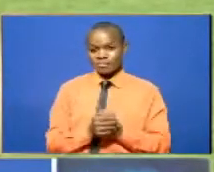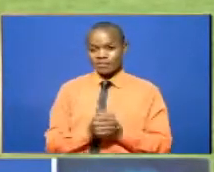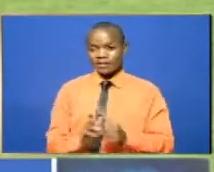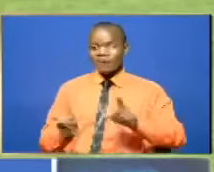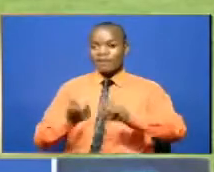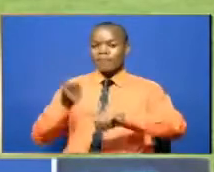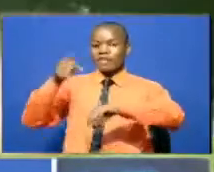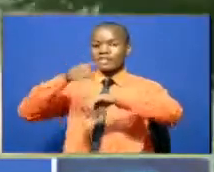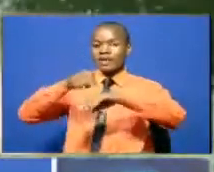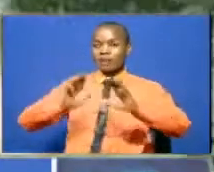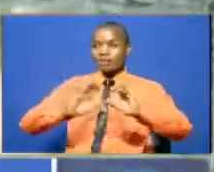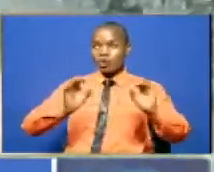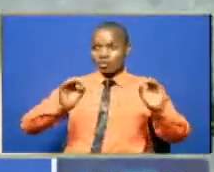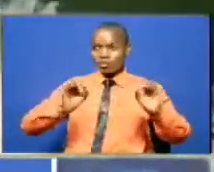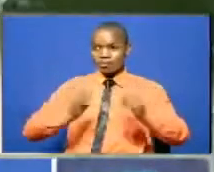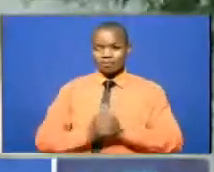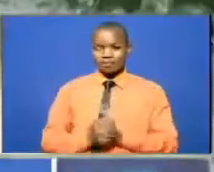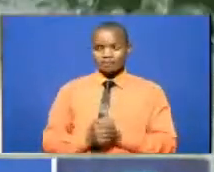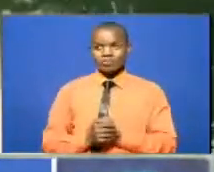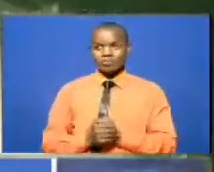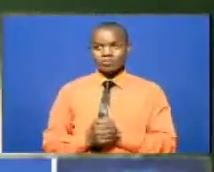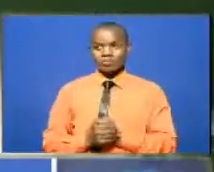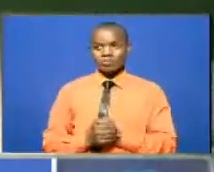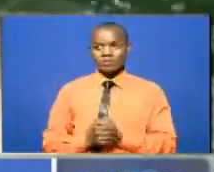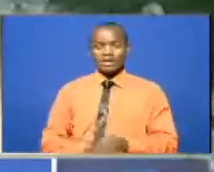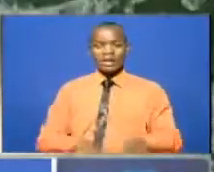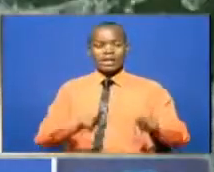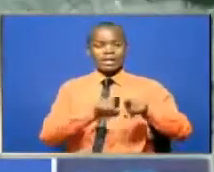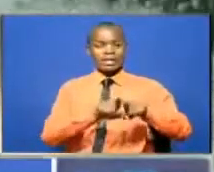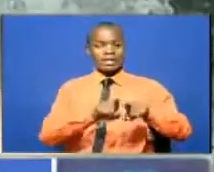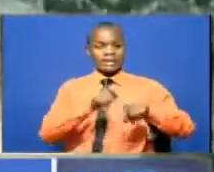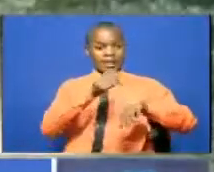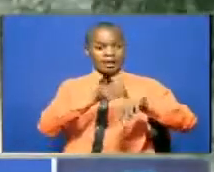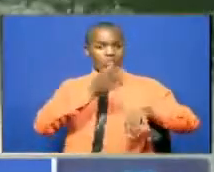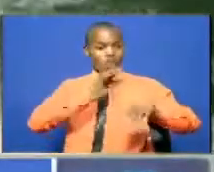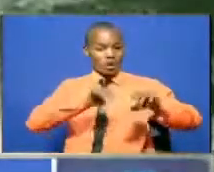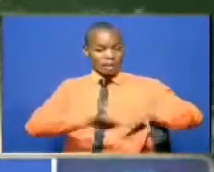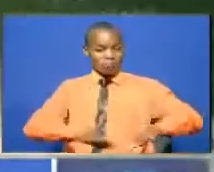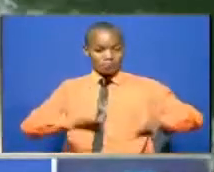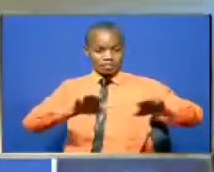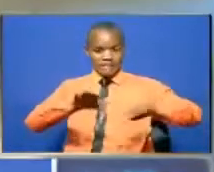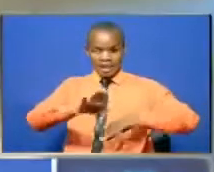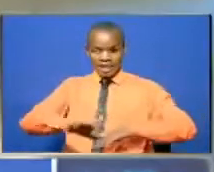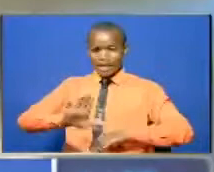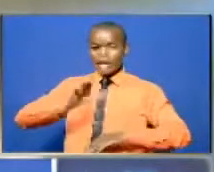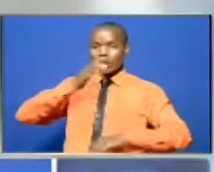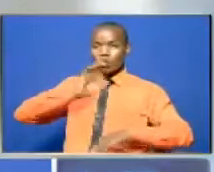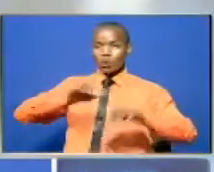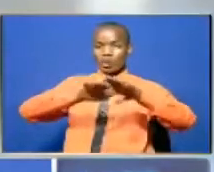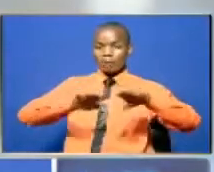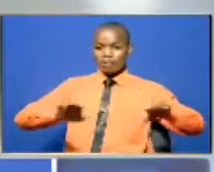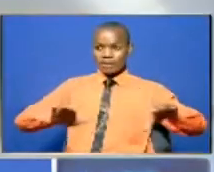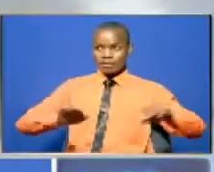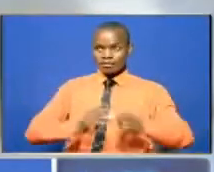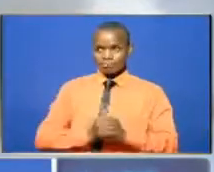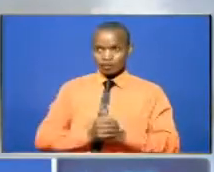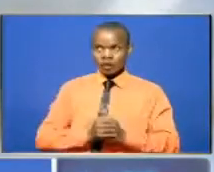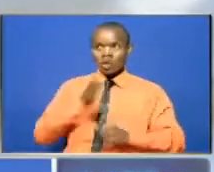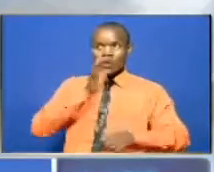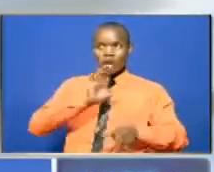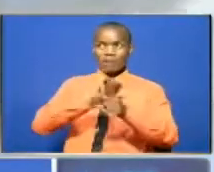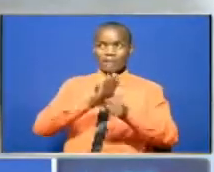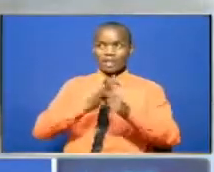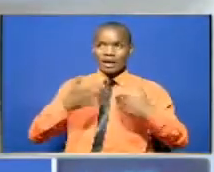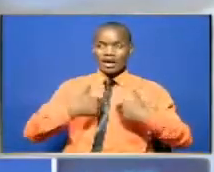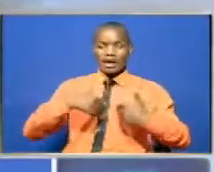seeing the lake levels rising. Buoyed by the perennial flooding along the lake basin, the raging waters have caused irreparable